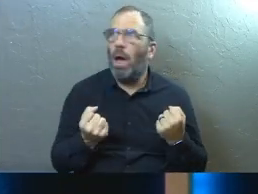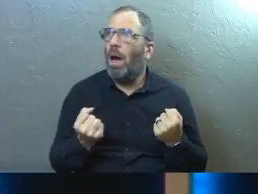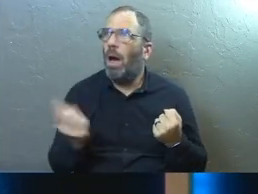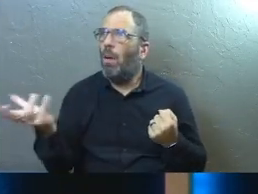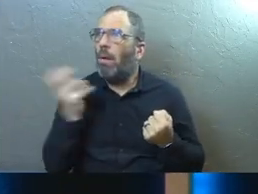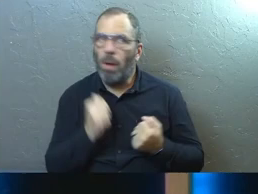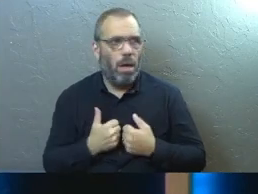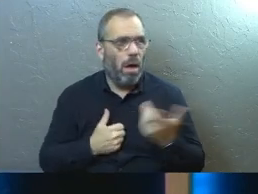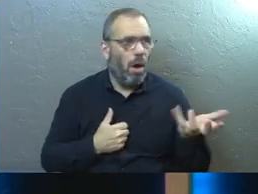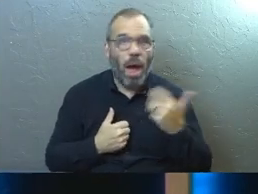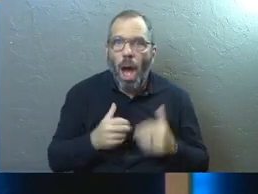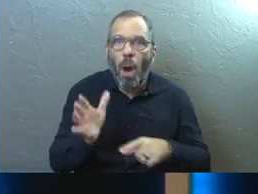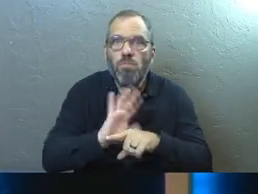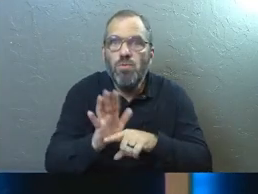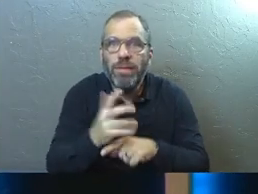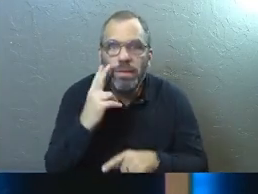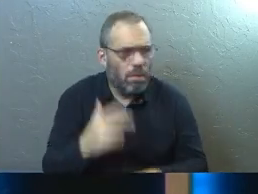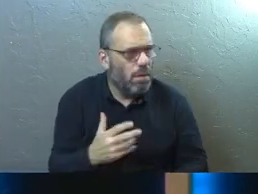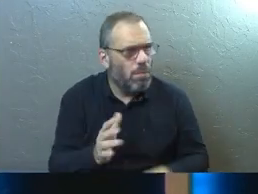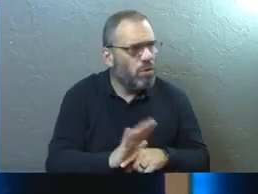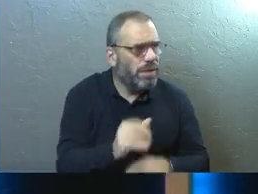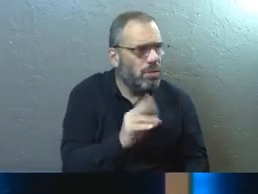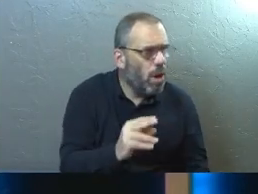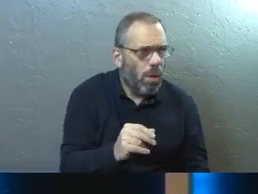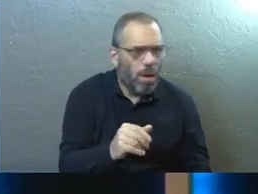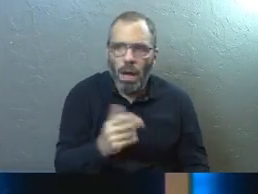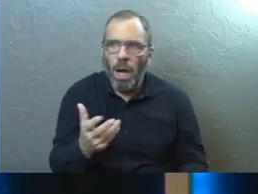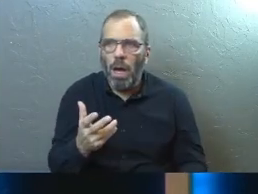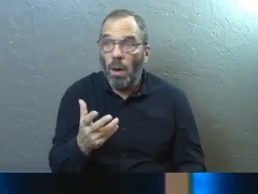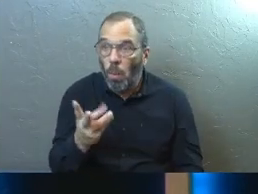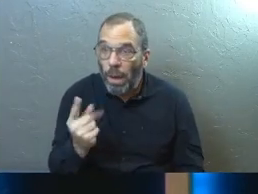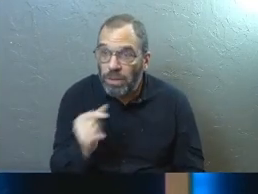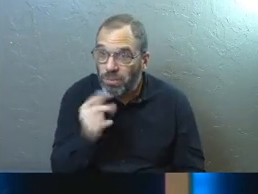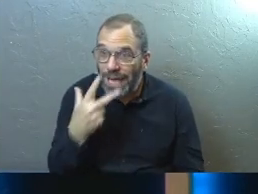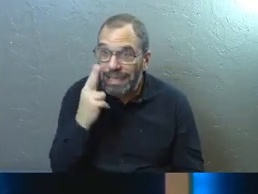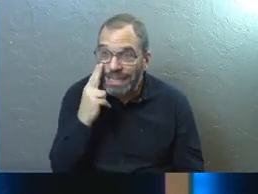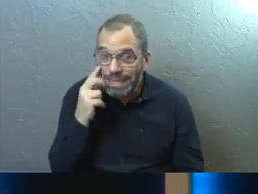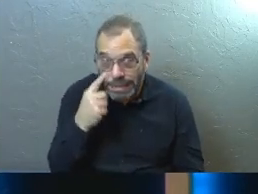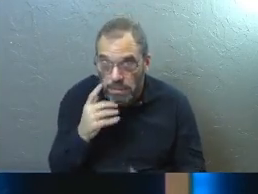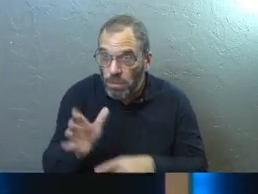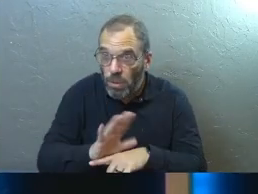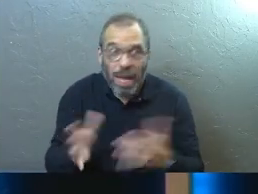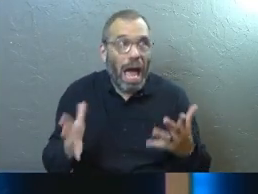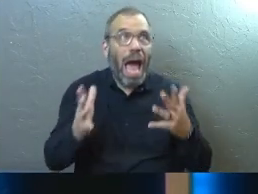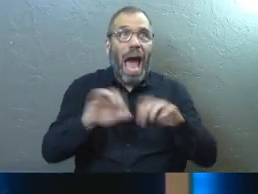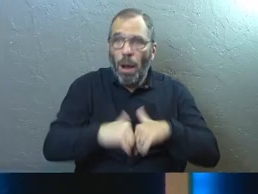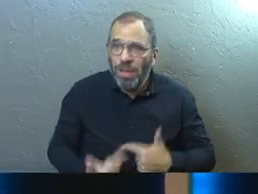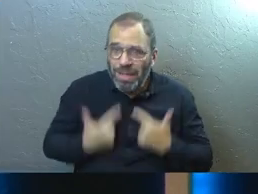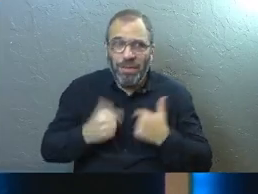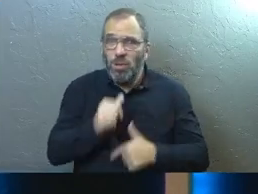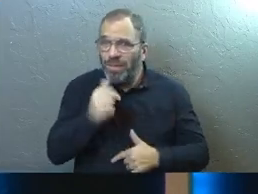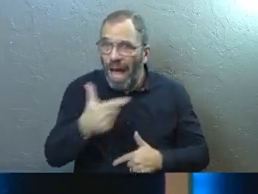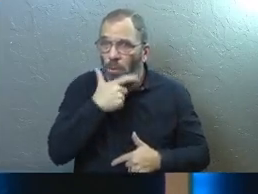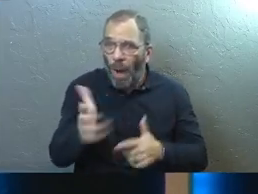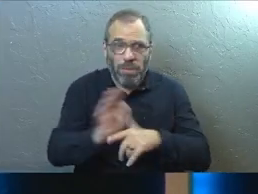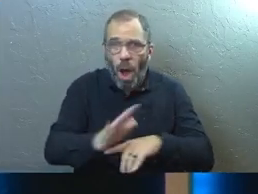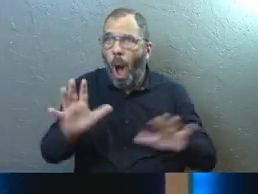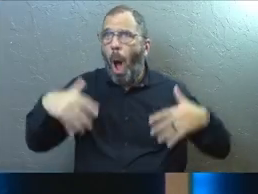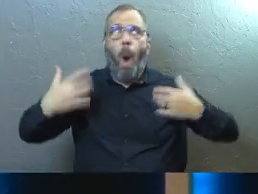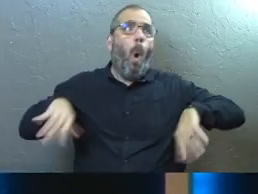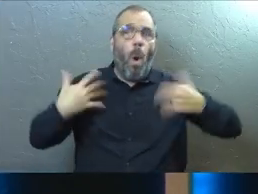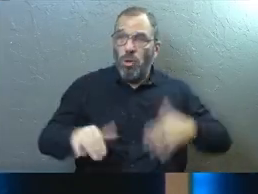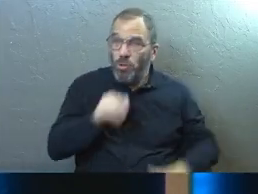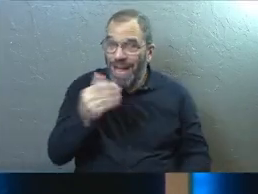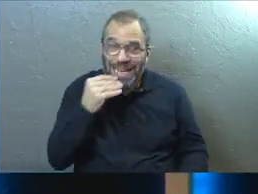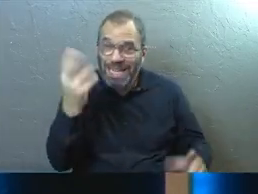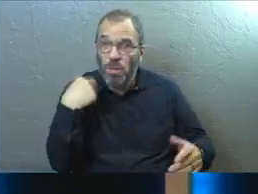like, it's like, people are like, have you seen that movie yet? And I'm like, oh no. And they're like, what? Yeah. Like, how are you living? You know what I mean? Like, you need to see this. You